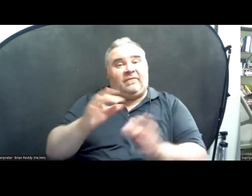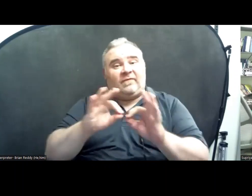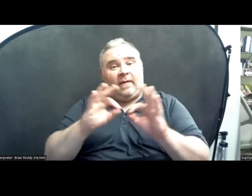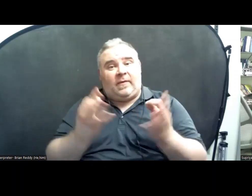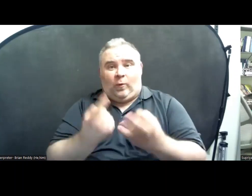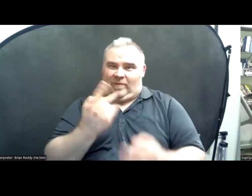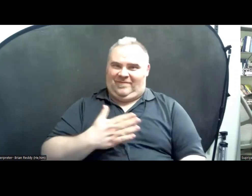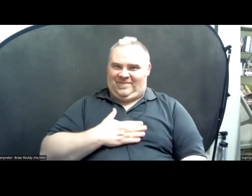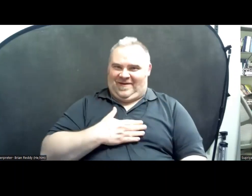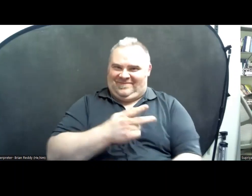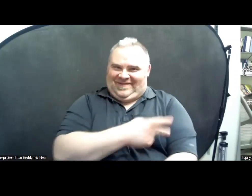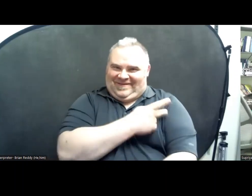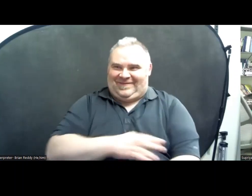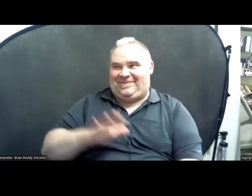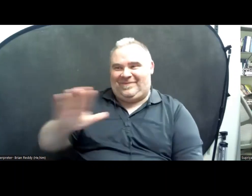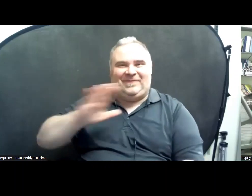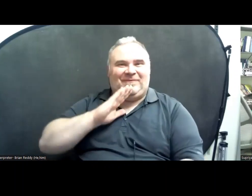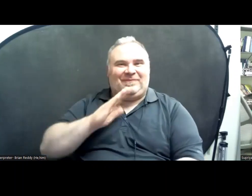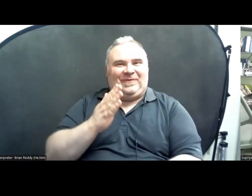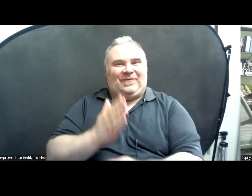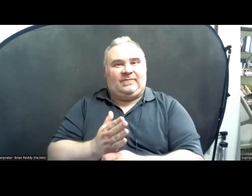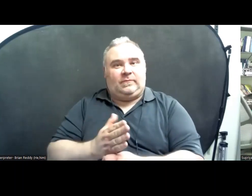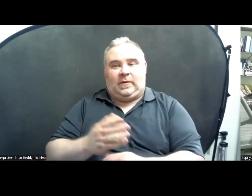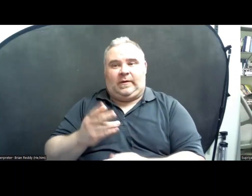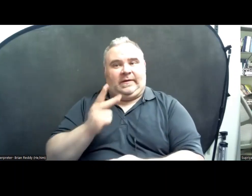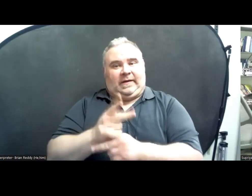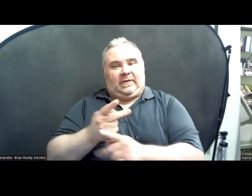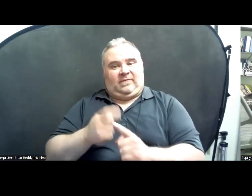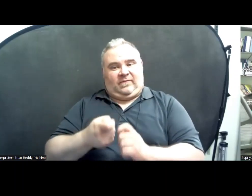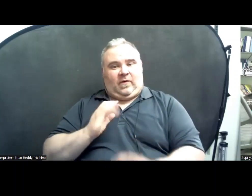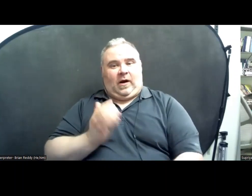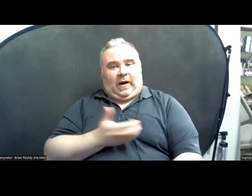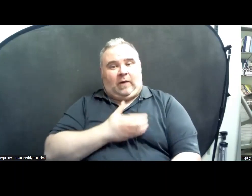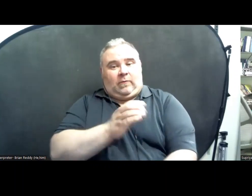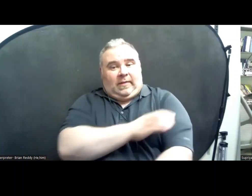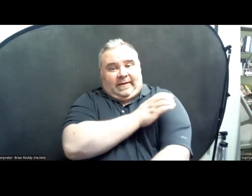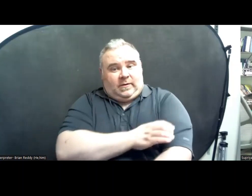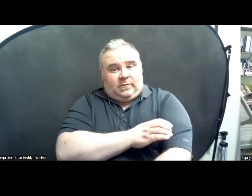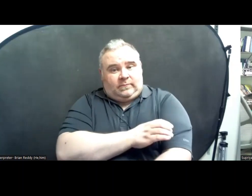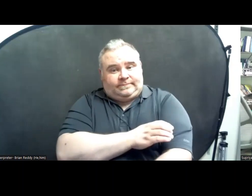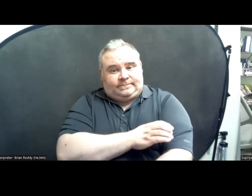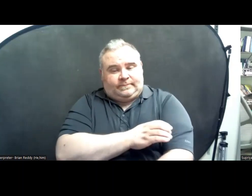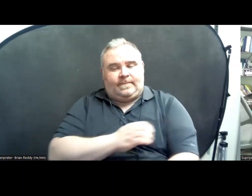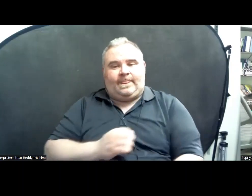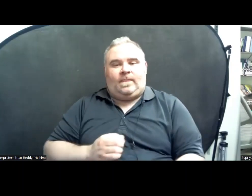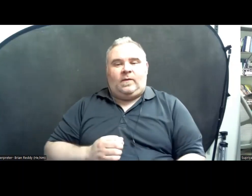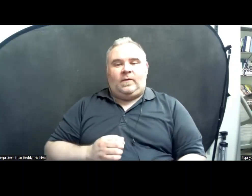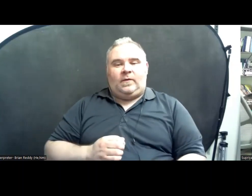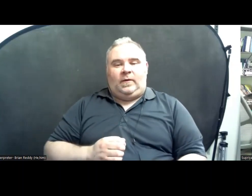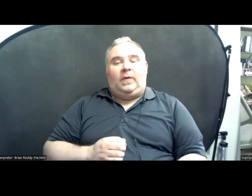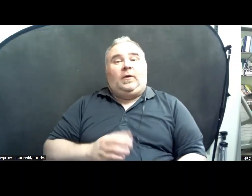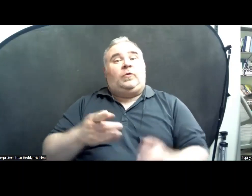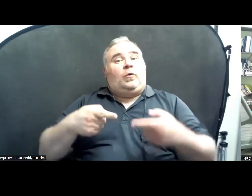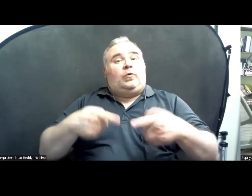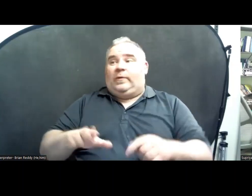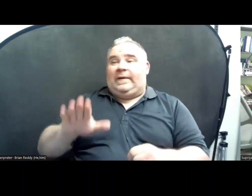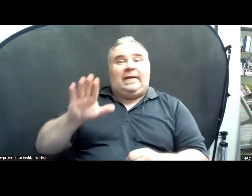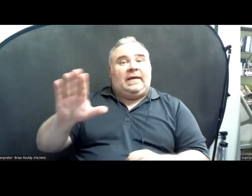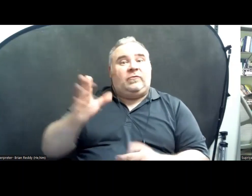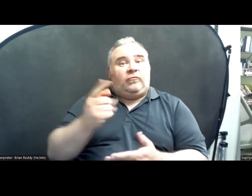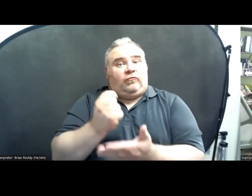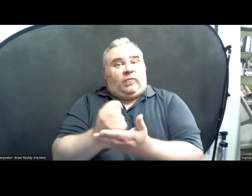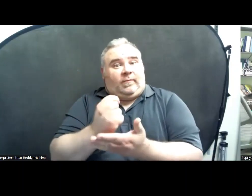patients and his daughter, who we cared for in our clinic. And this patient, during his course of